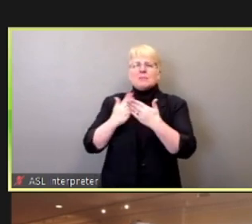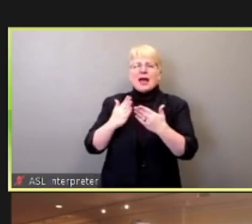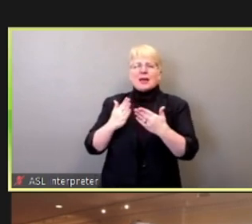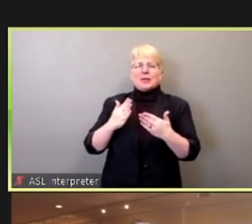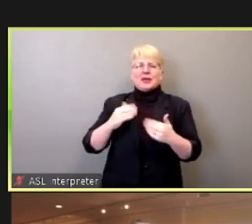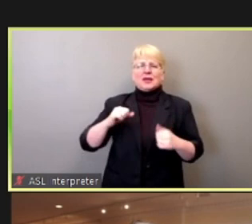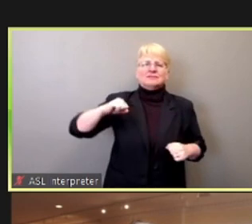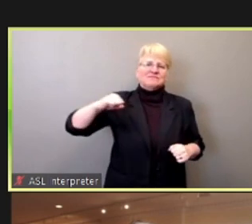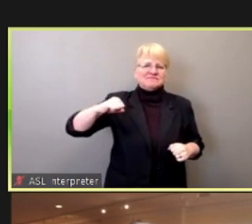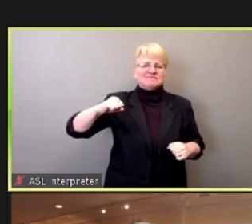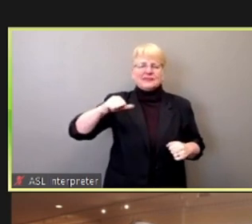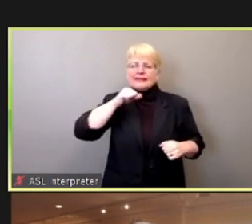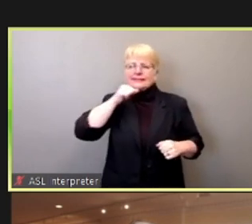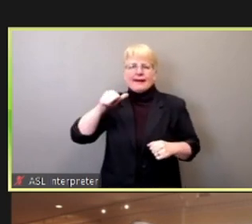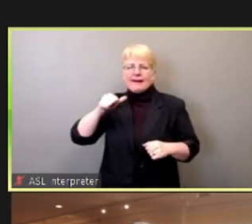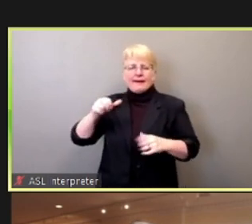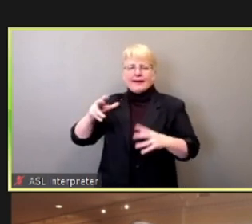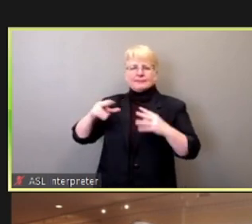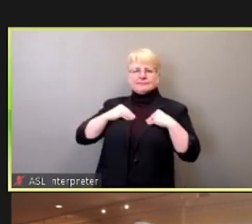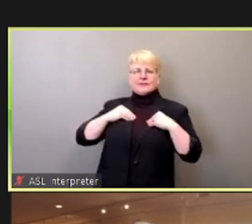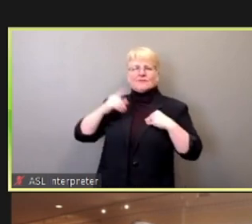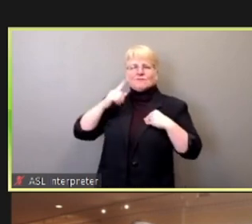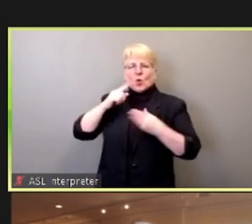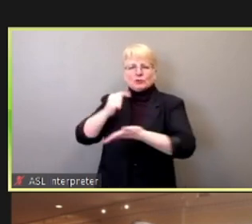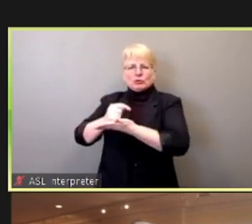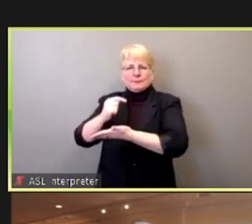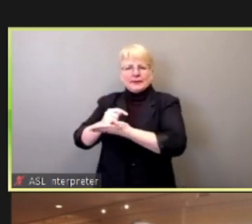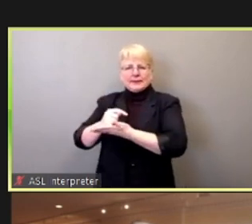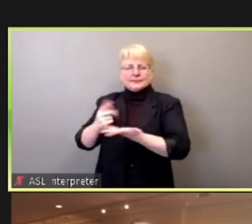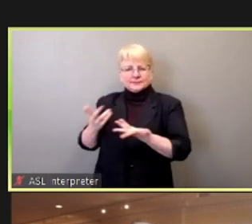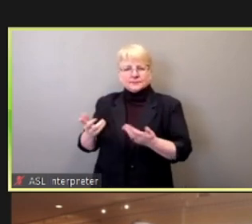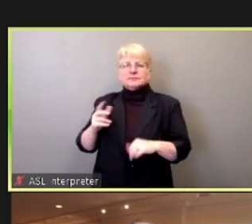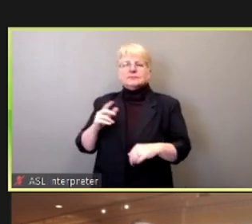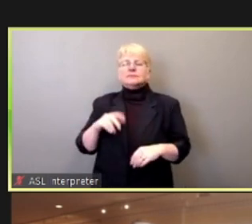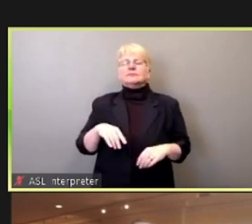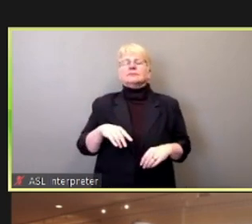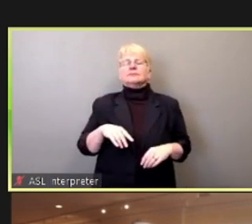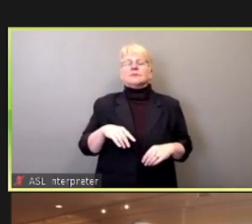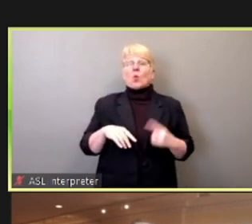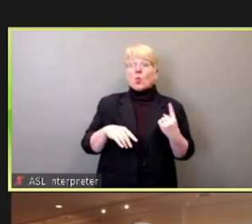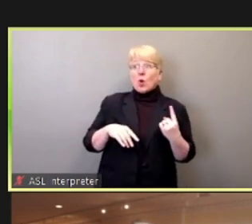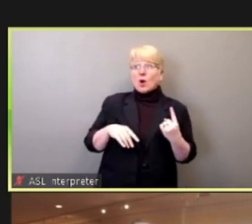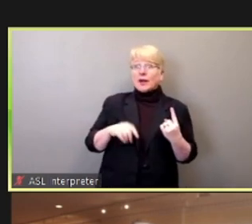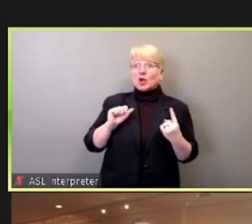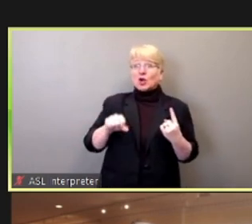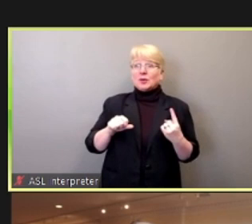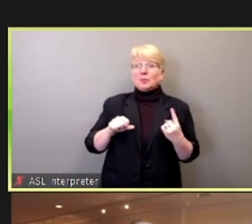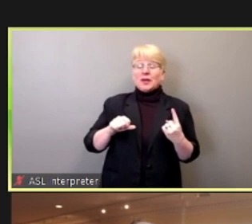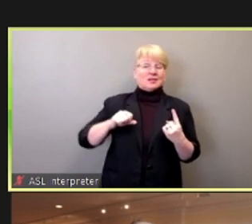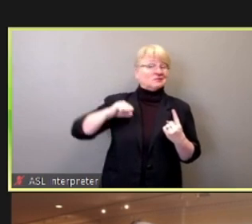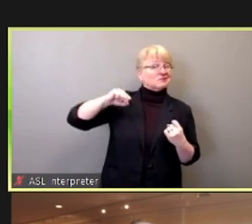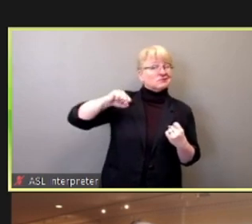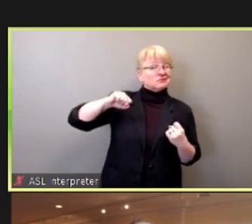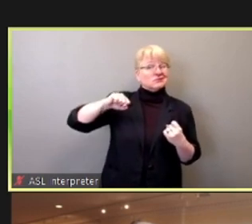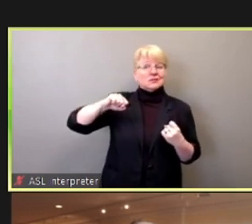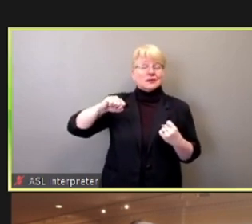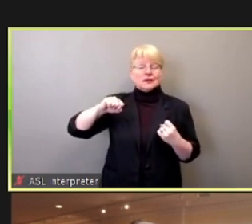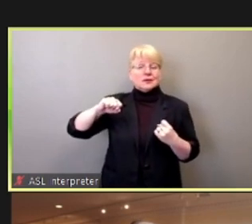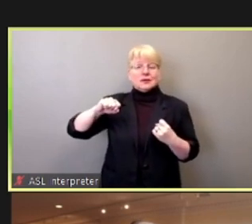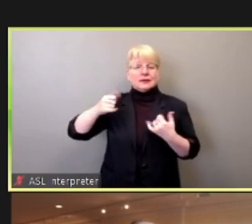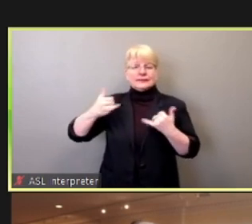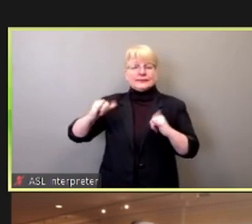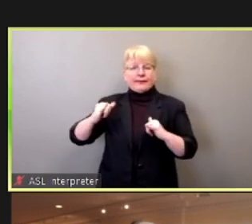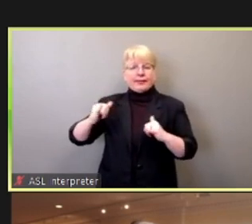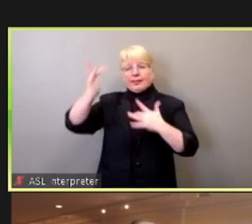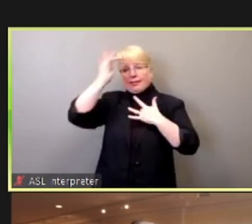some of the treatments we have for coronavirus, and even one of them that could potentially be resistant to the vaccine that we're all getting. And